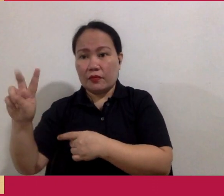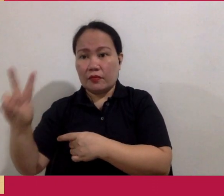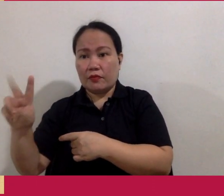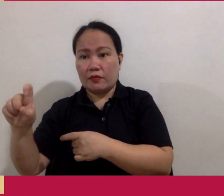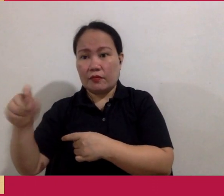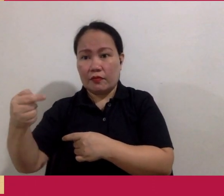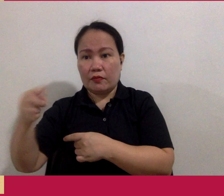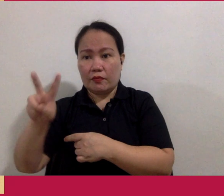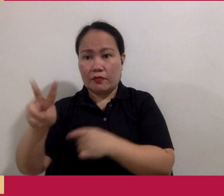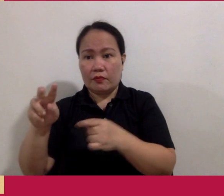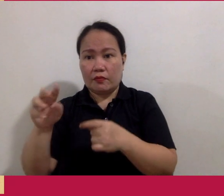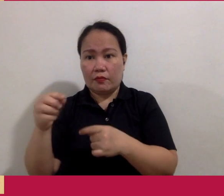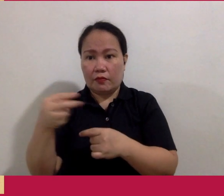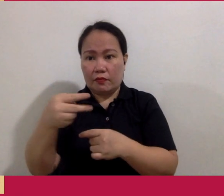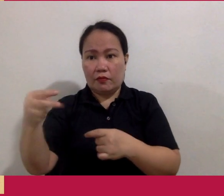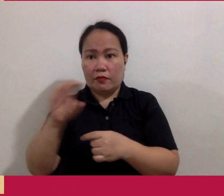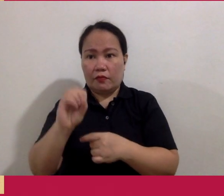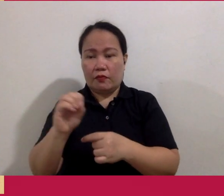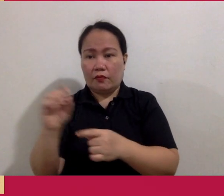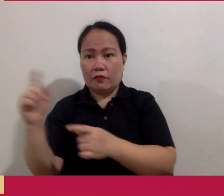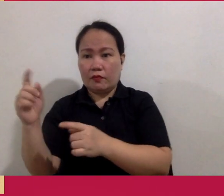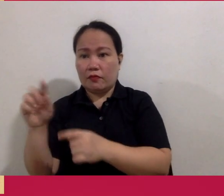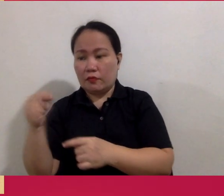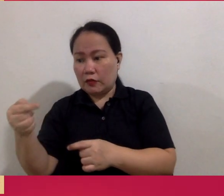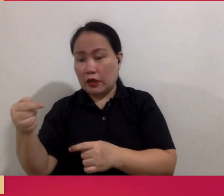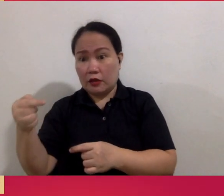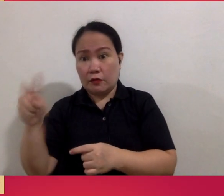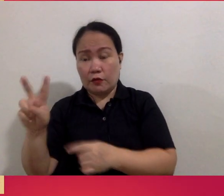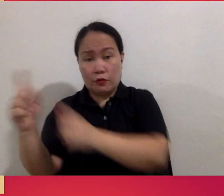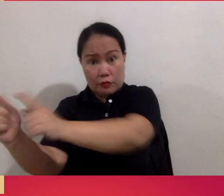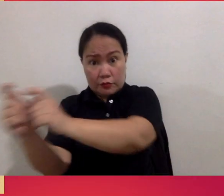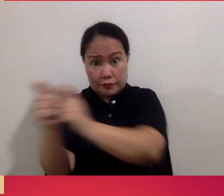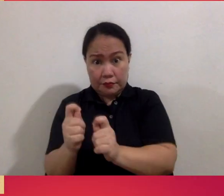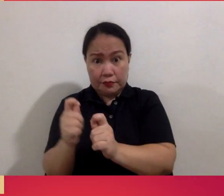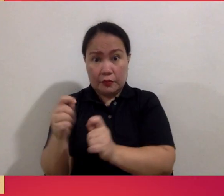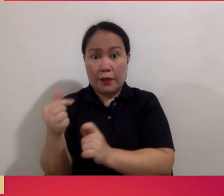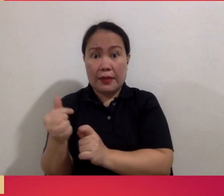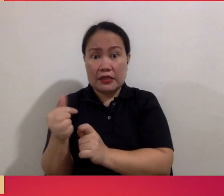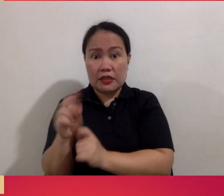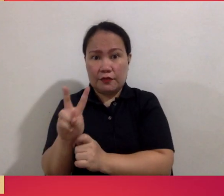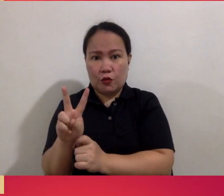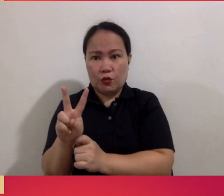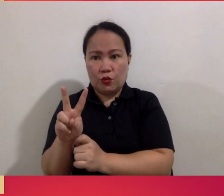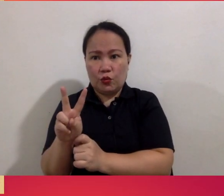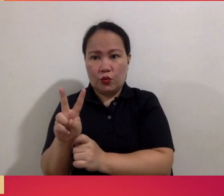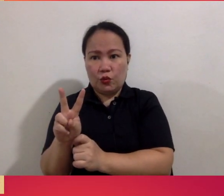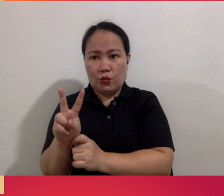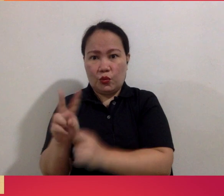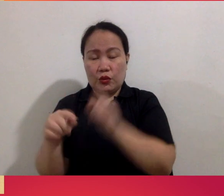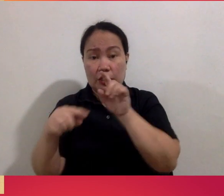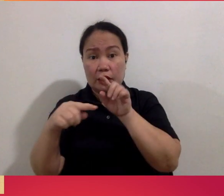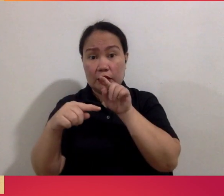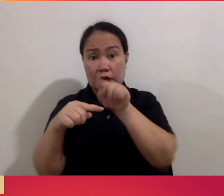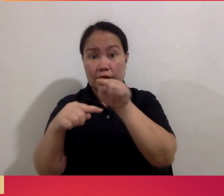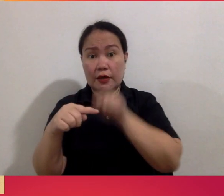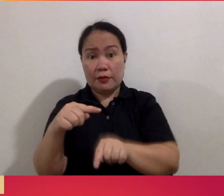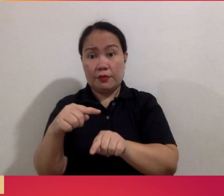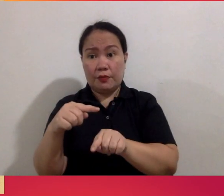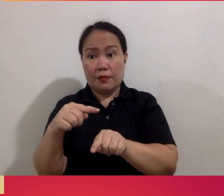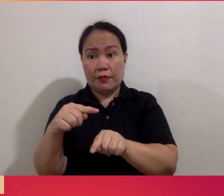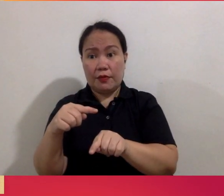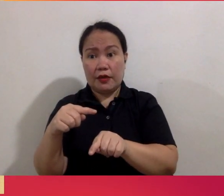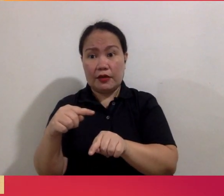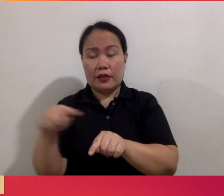2x minus 2 is equal to 0. So, si negative 2, lipat natin sa right side. So, magiging positive 2. Divide both sides